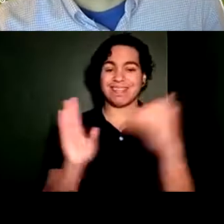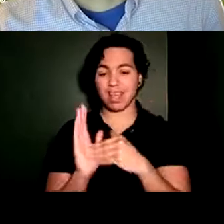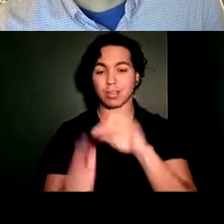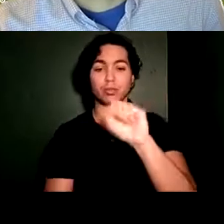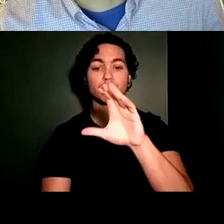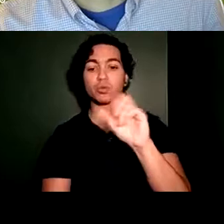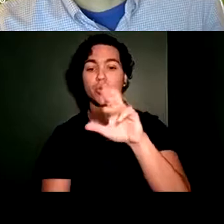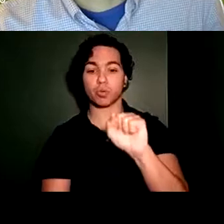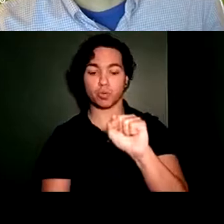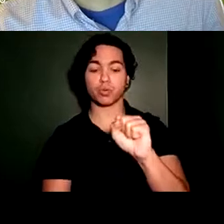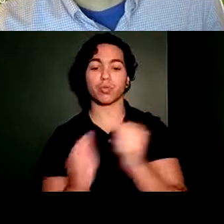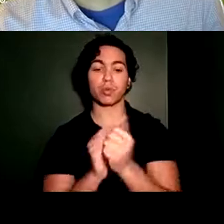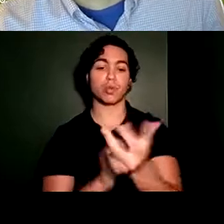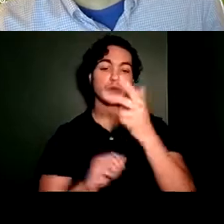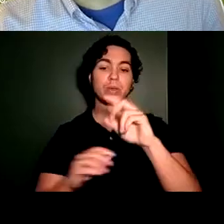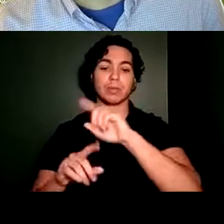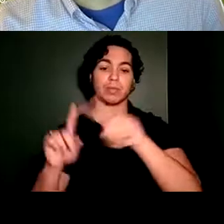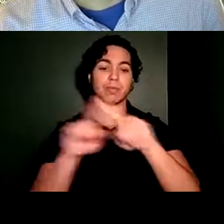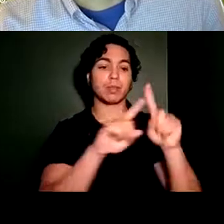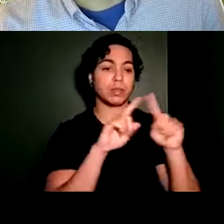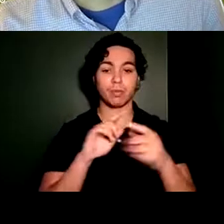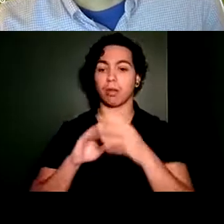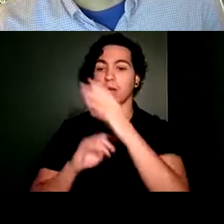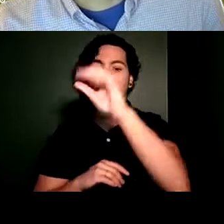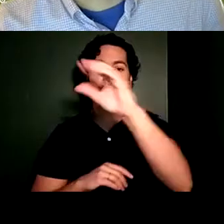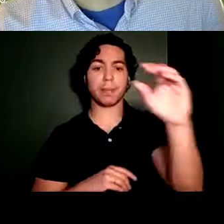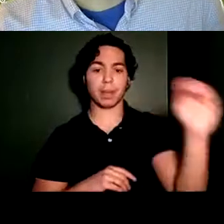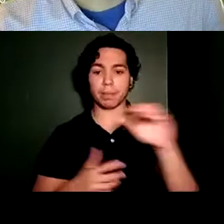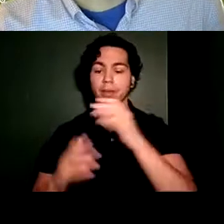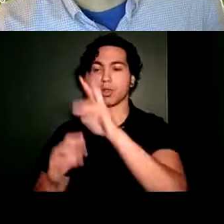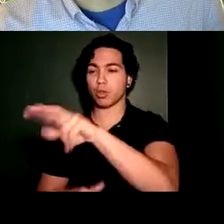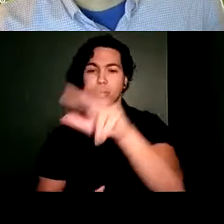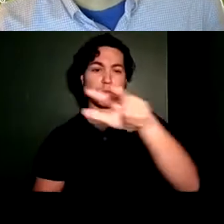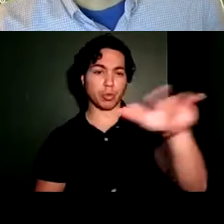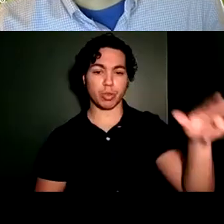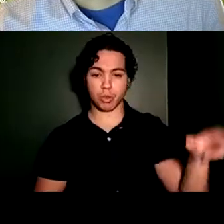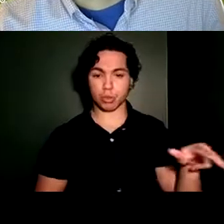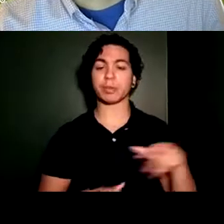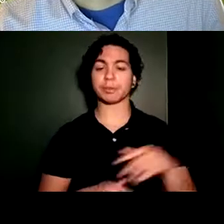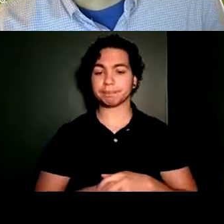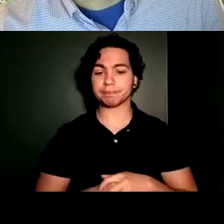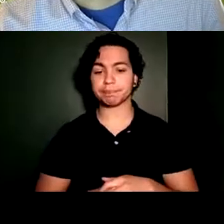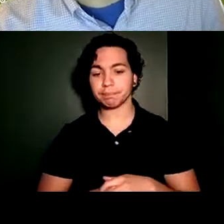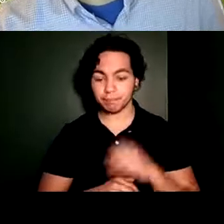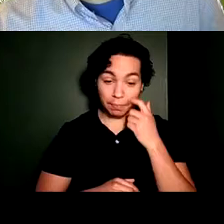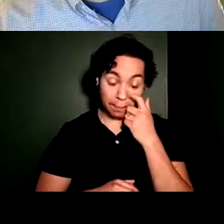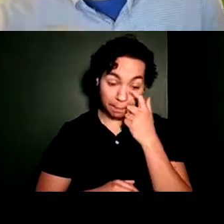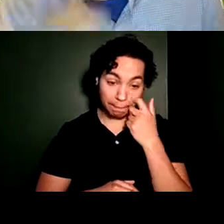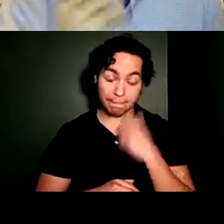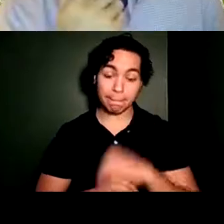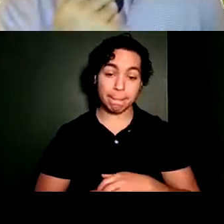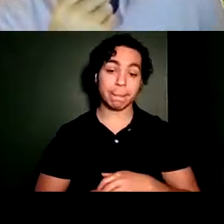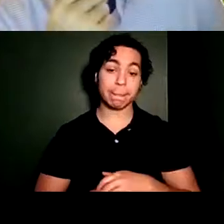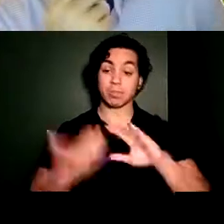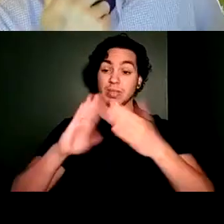evenly amongst 3 operators. So 33 scooters between each company, which means the city made